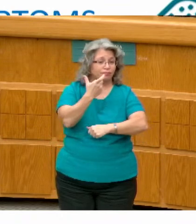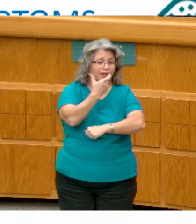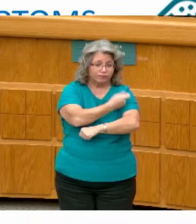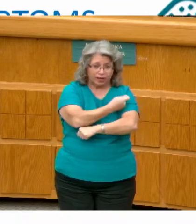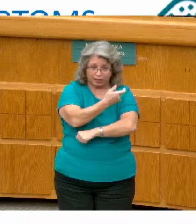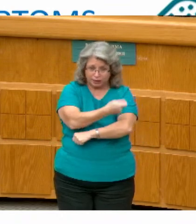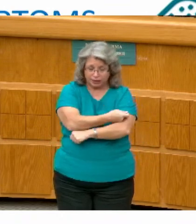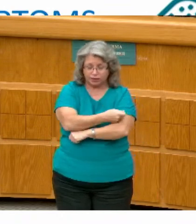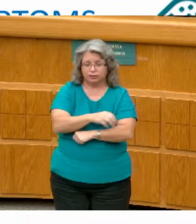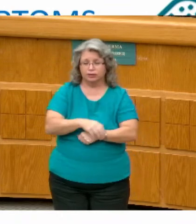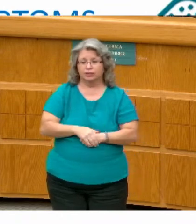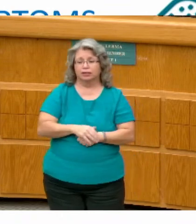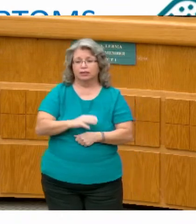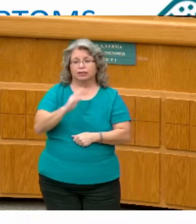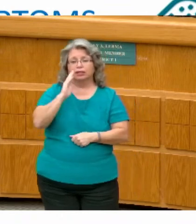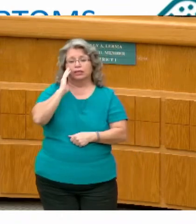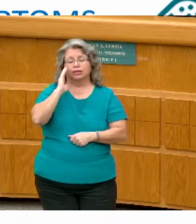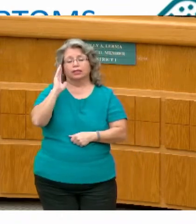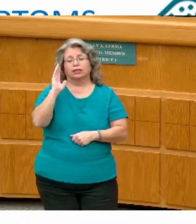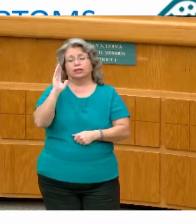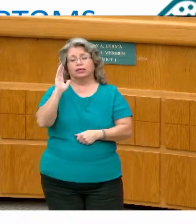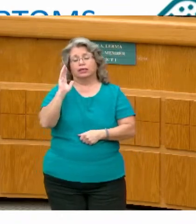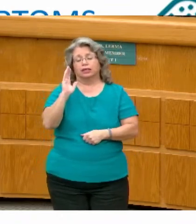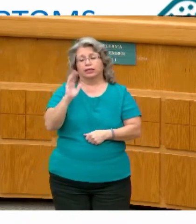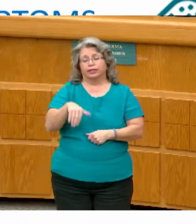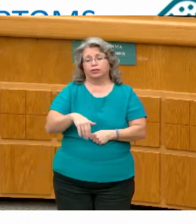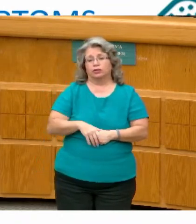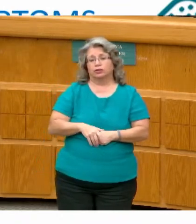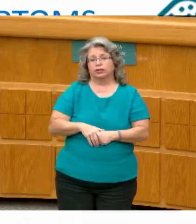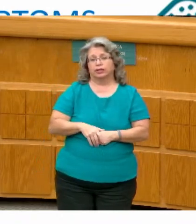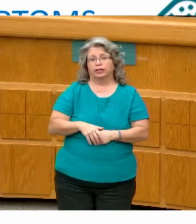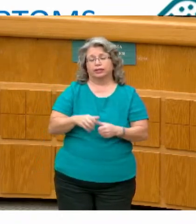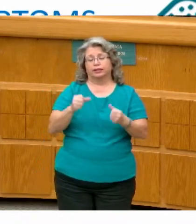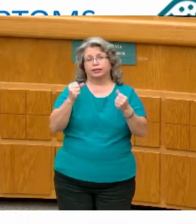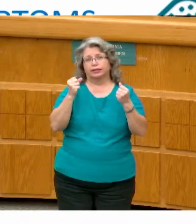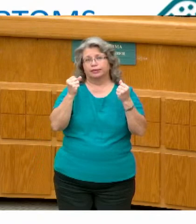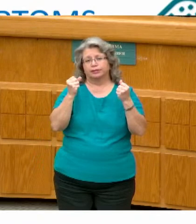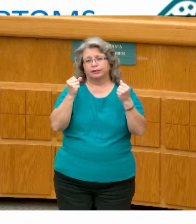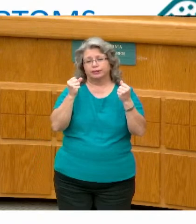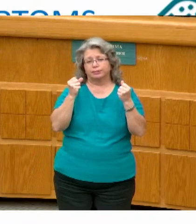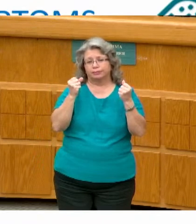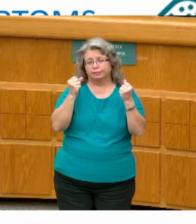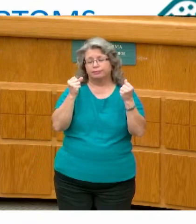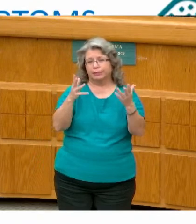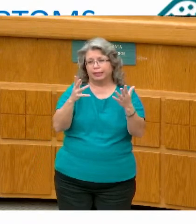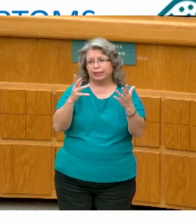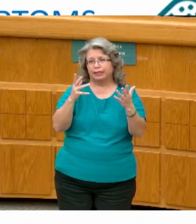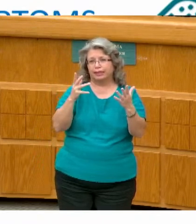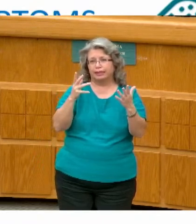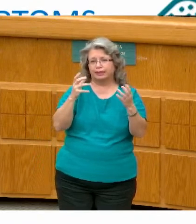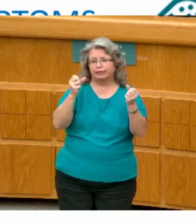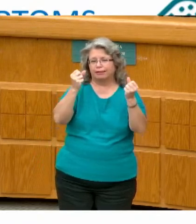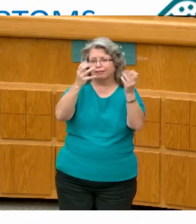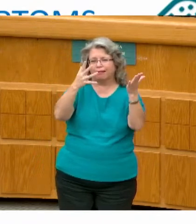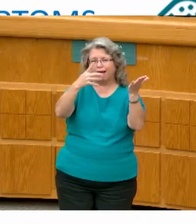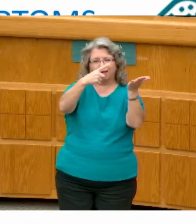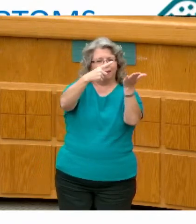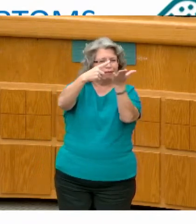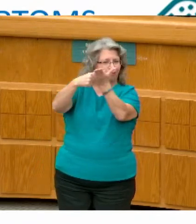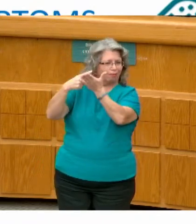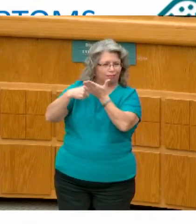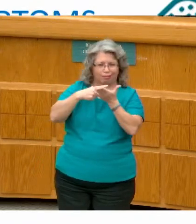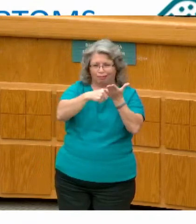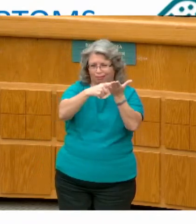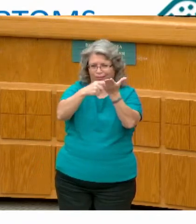know that, everybody's trying to spin the vaccination results in various directions, but here's what we've been telling